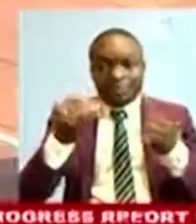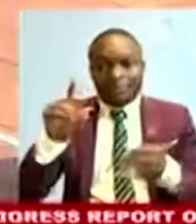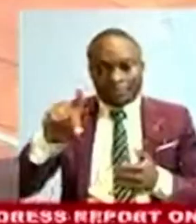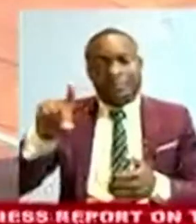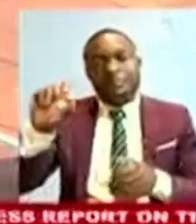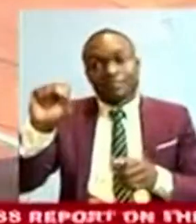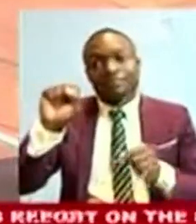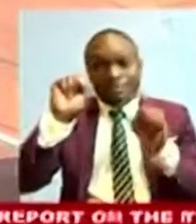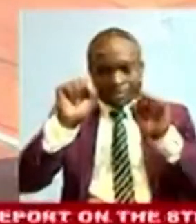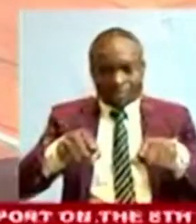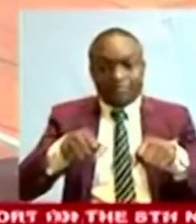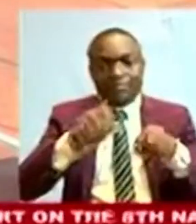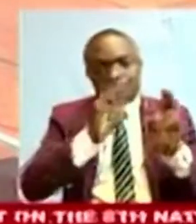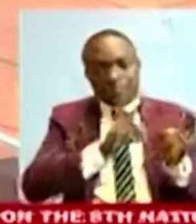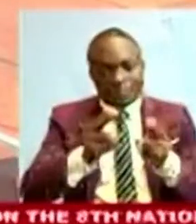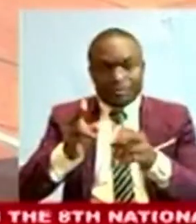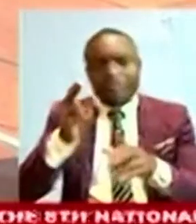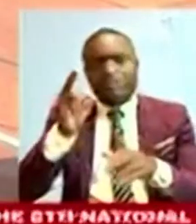to those and then we'll close.